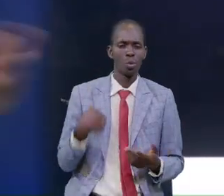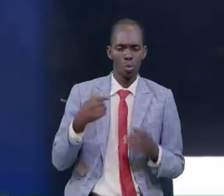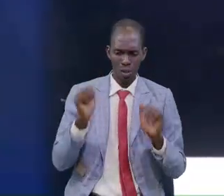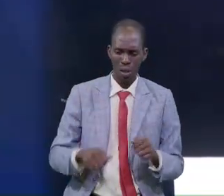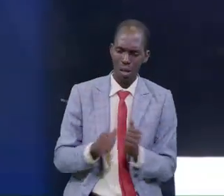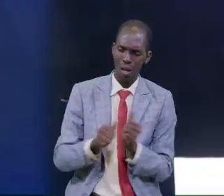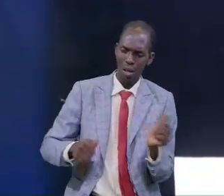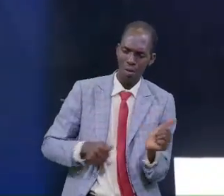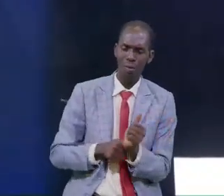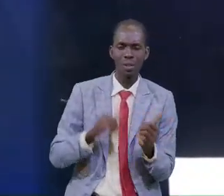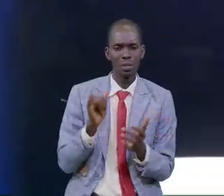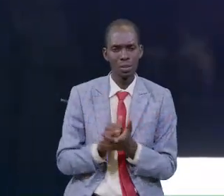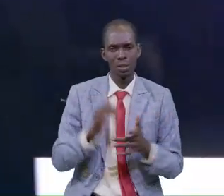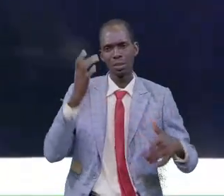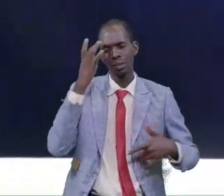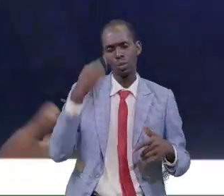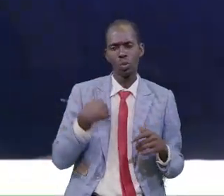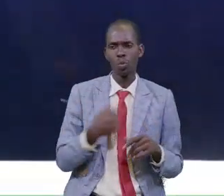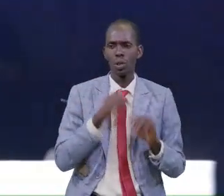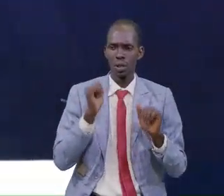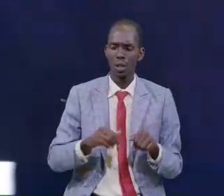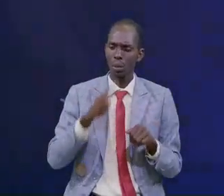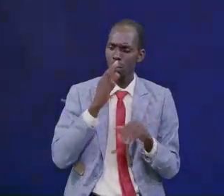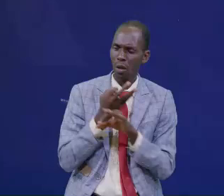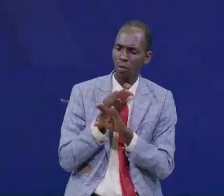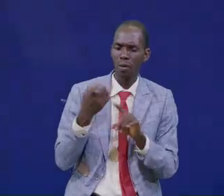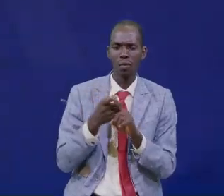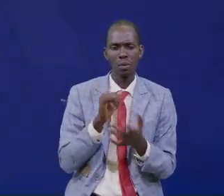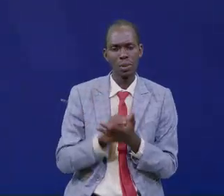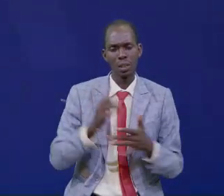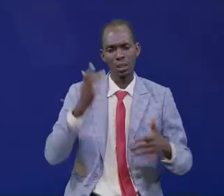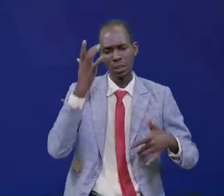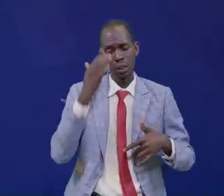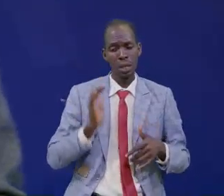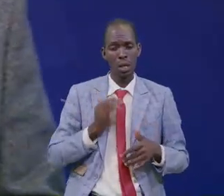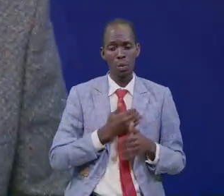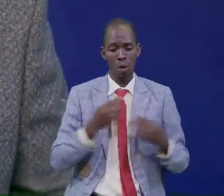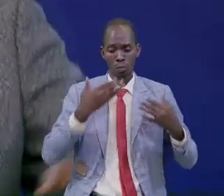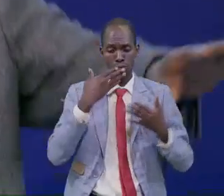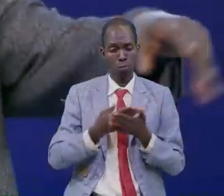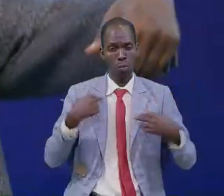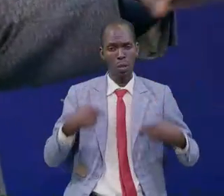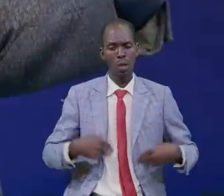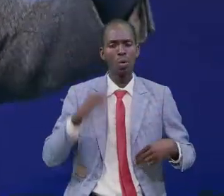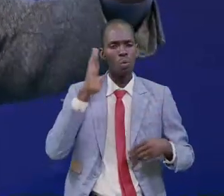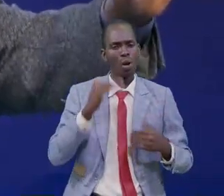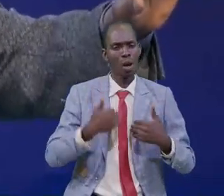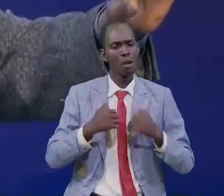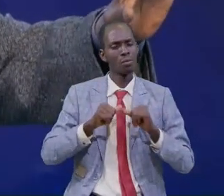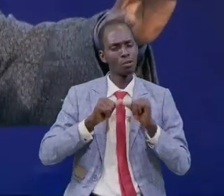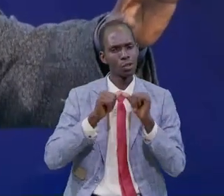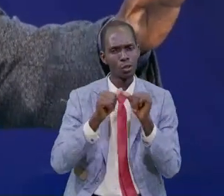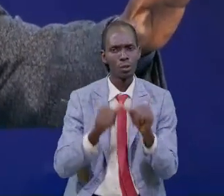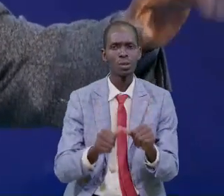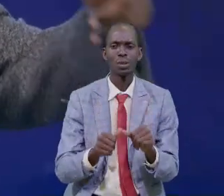been free from that. And our health could have continued. Leave Moses